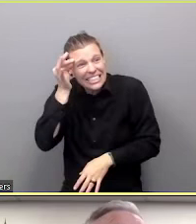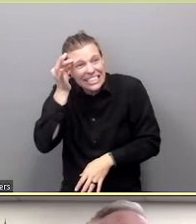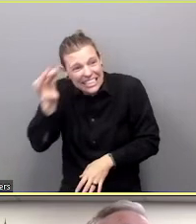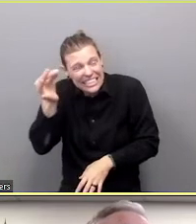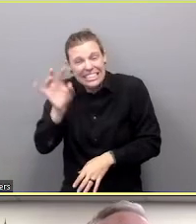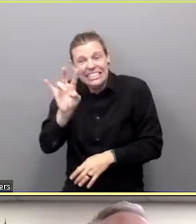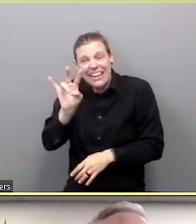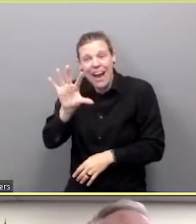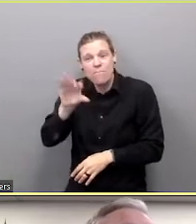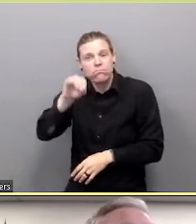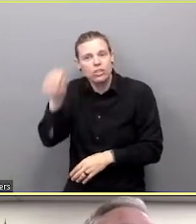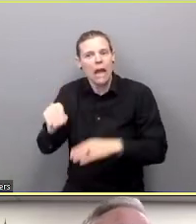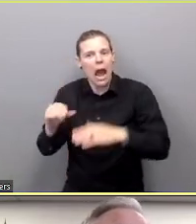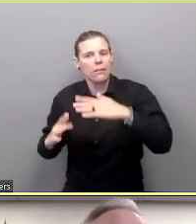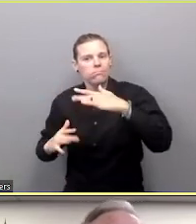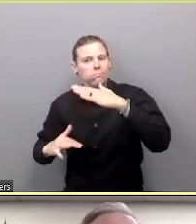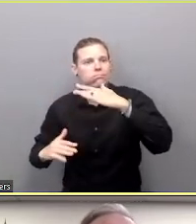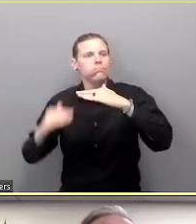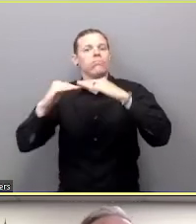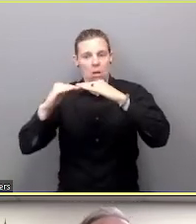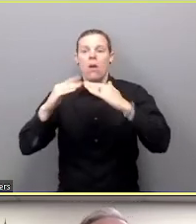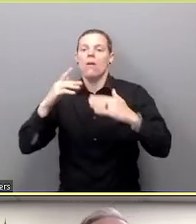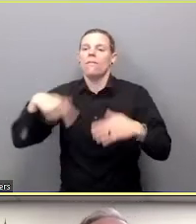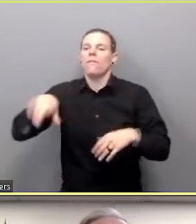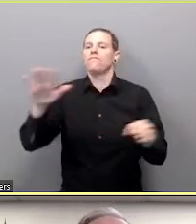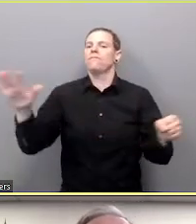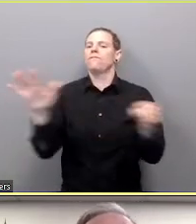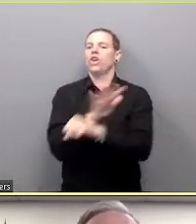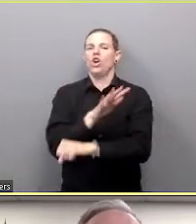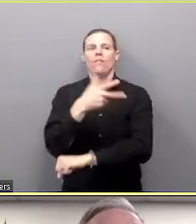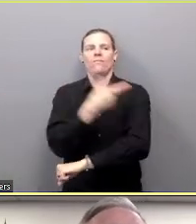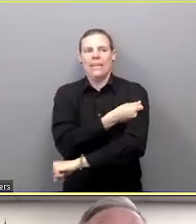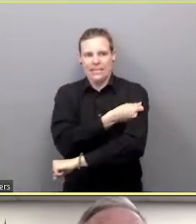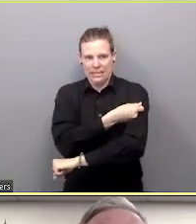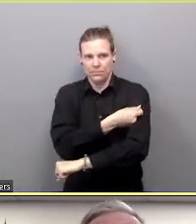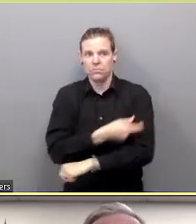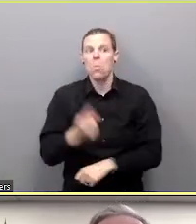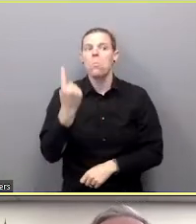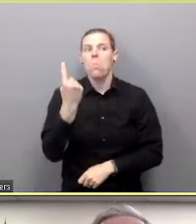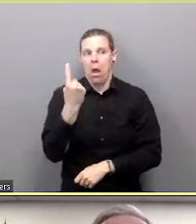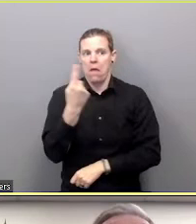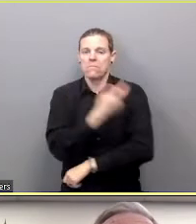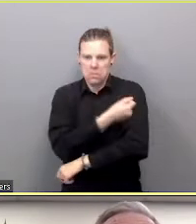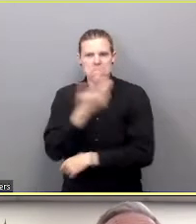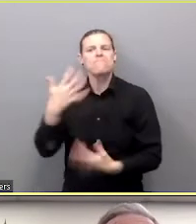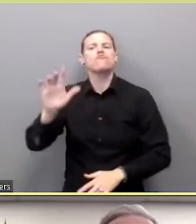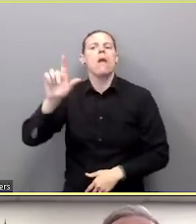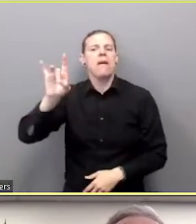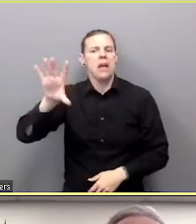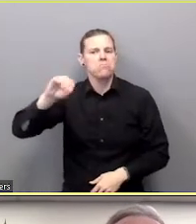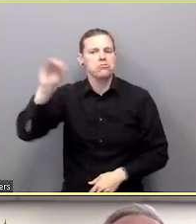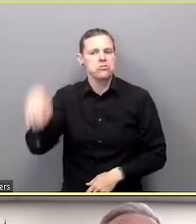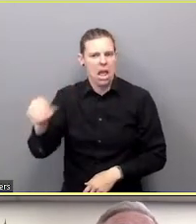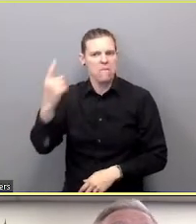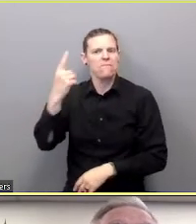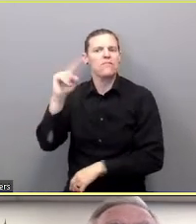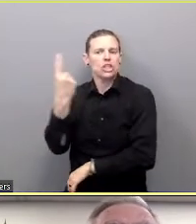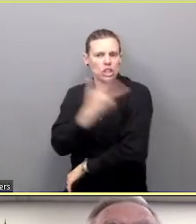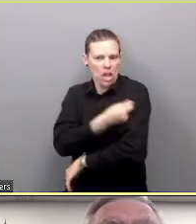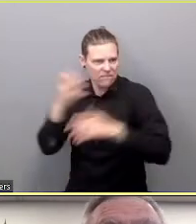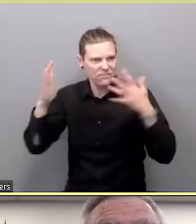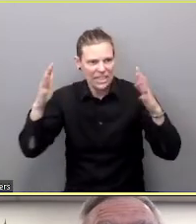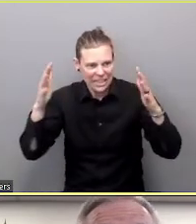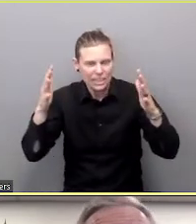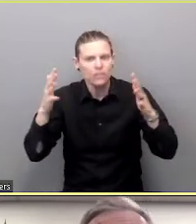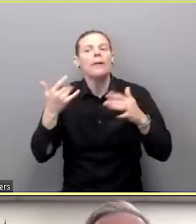vaccinated. You can see partially vaccinated about 85.7%. So we're still having every week 0.5%